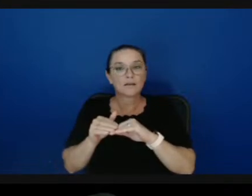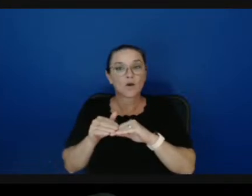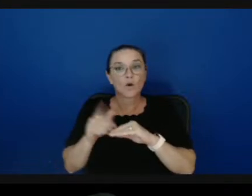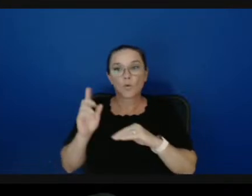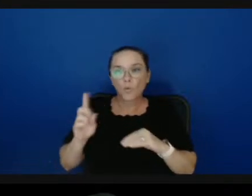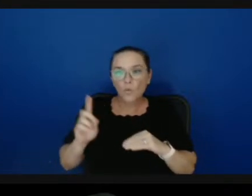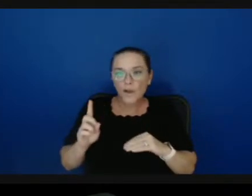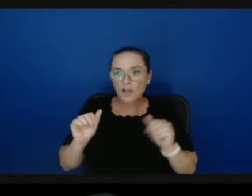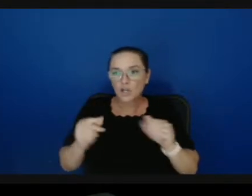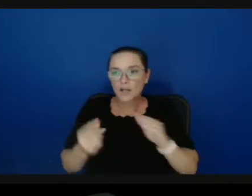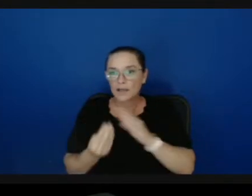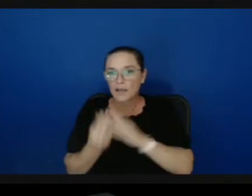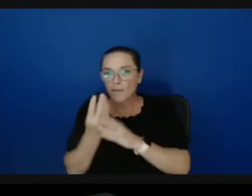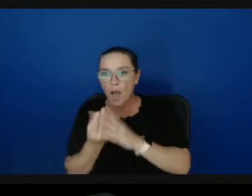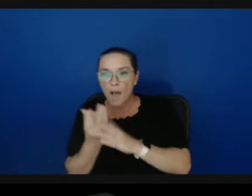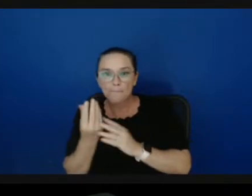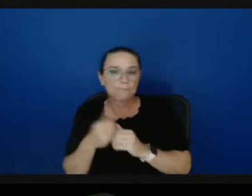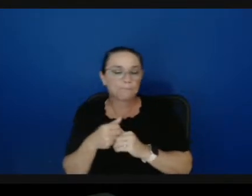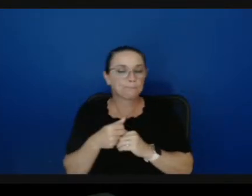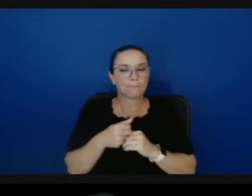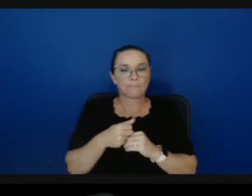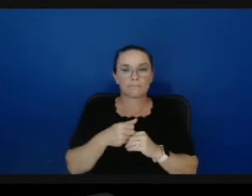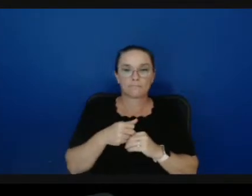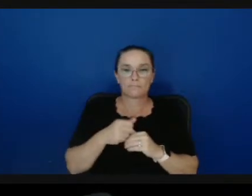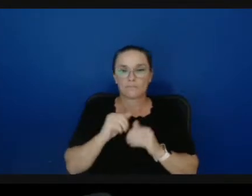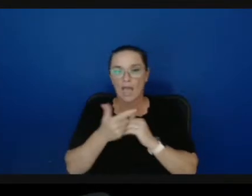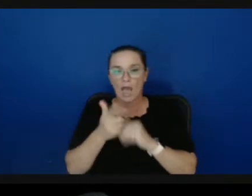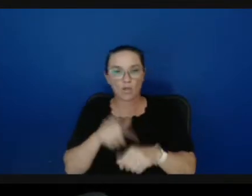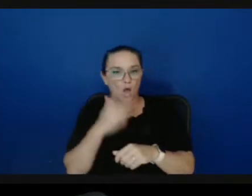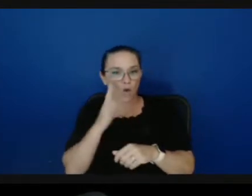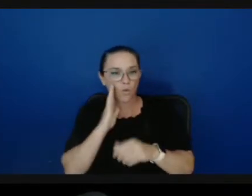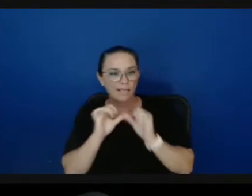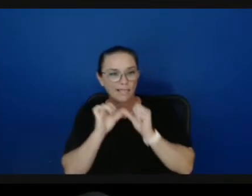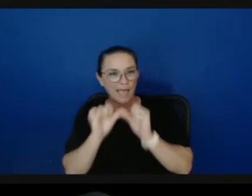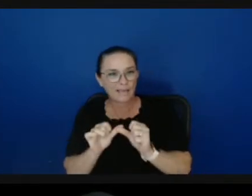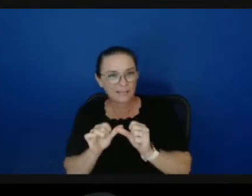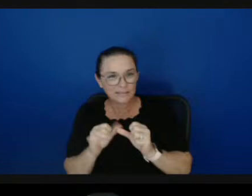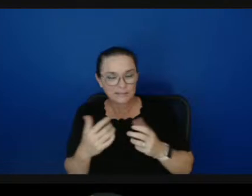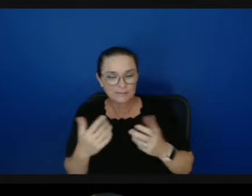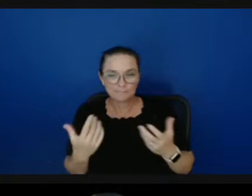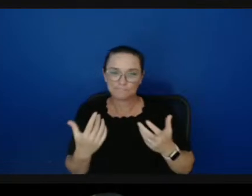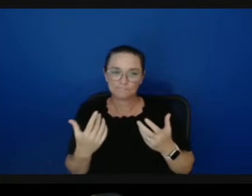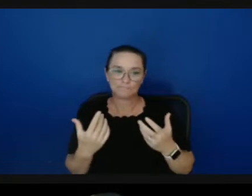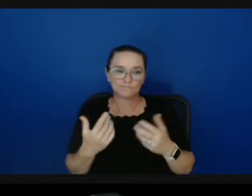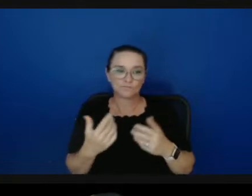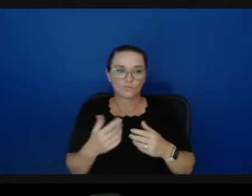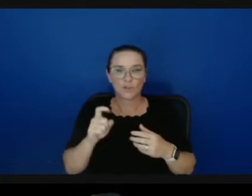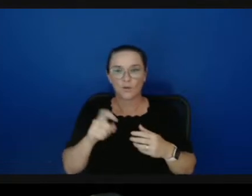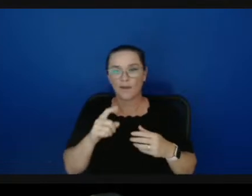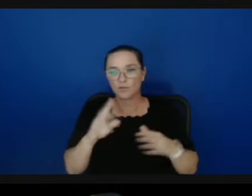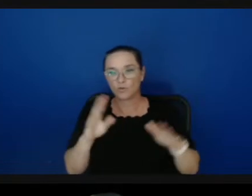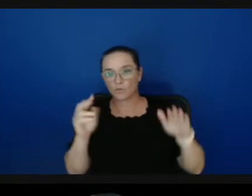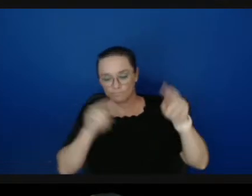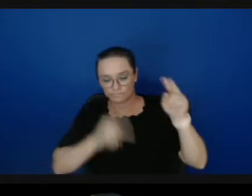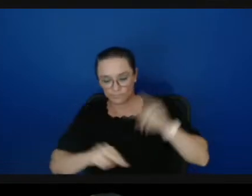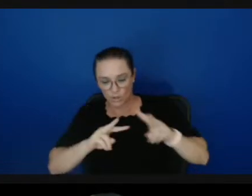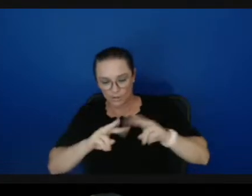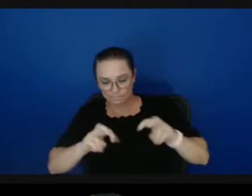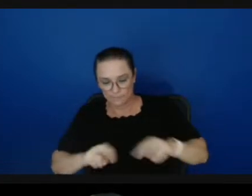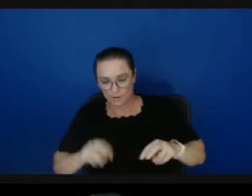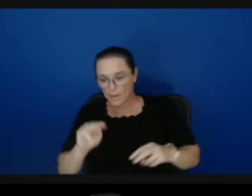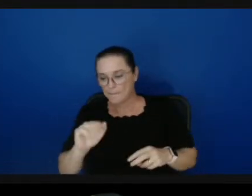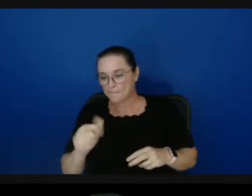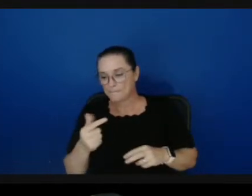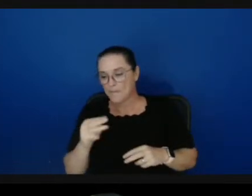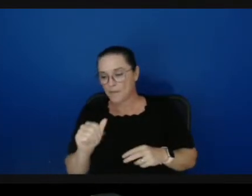long could it last? Those are the natural questions that follow. Right? So to get to all of those things, you really want to get to the magma supply. And